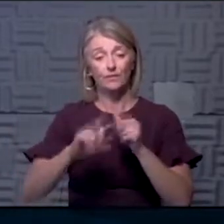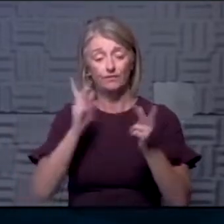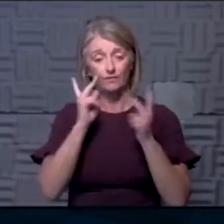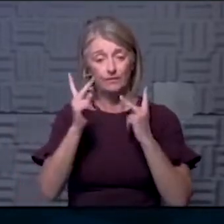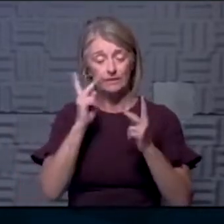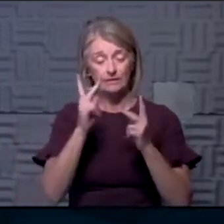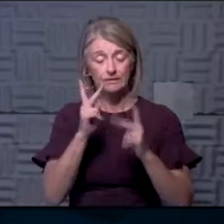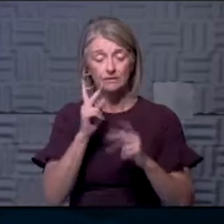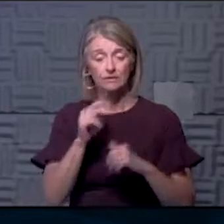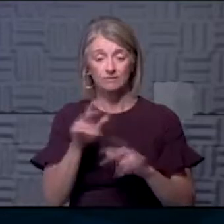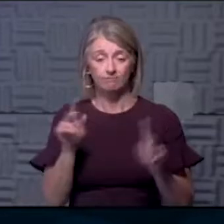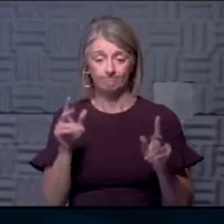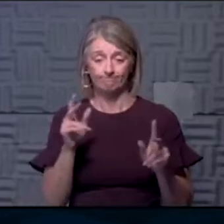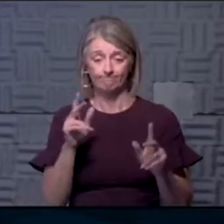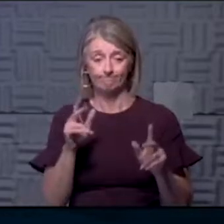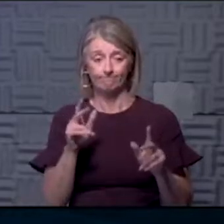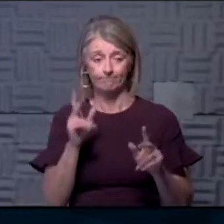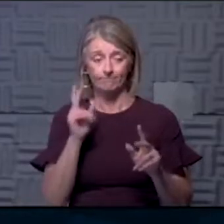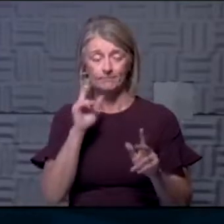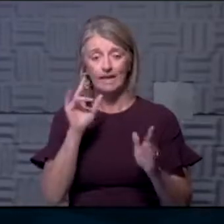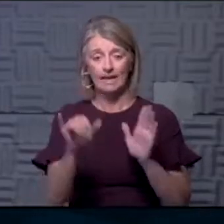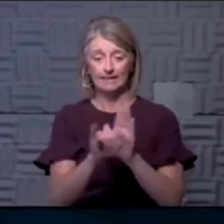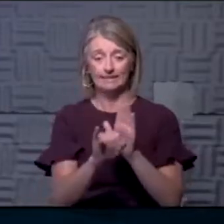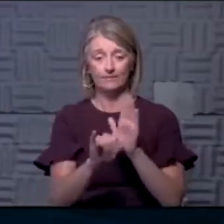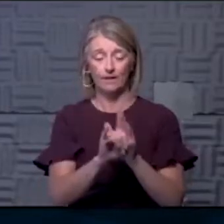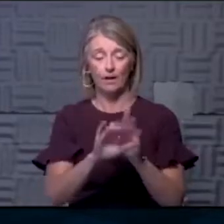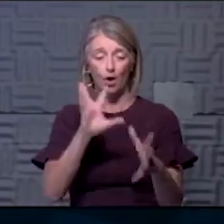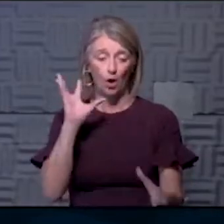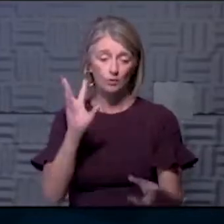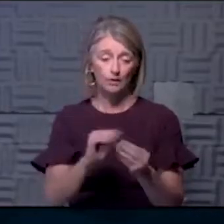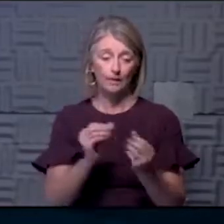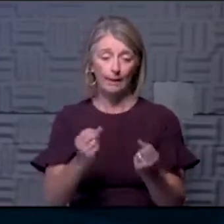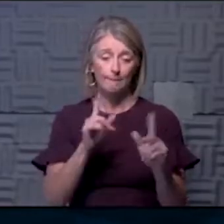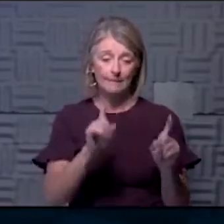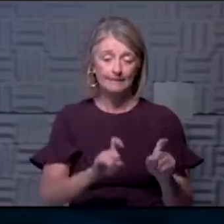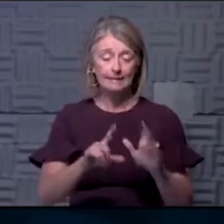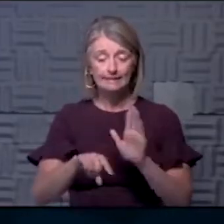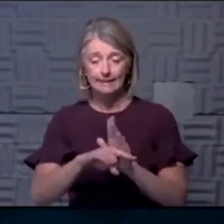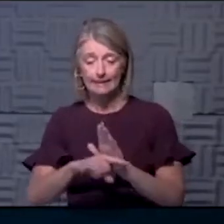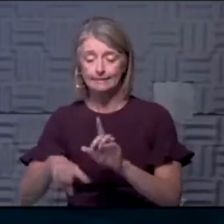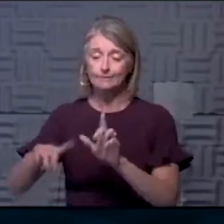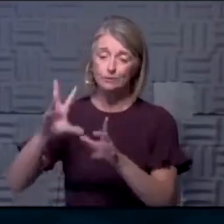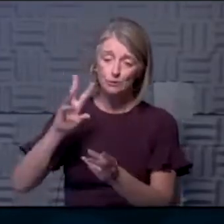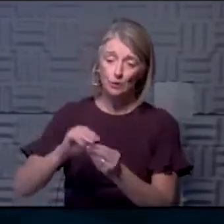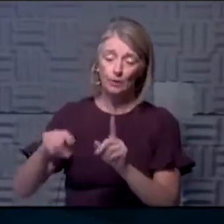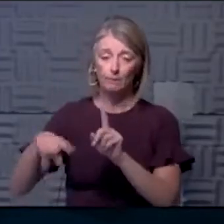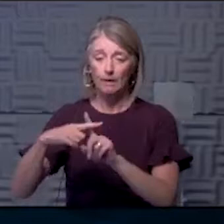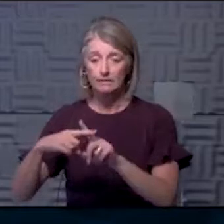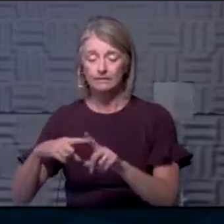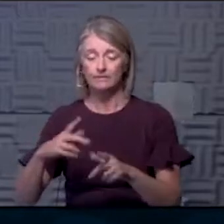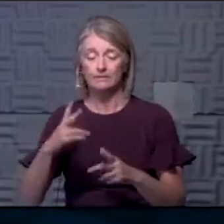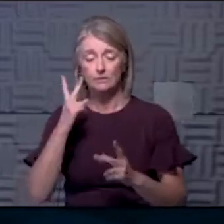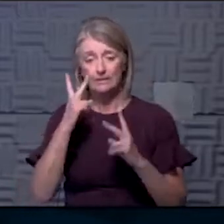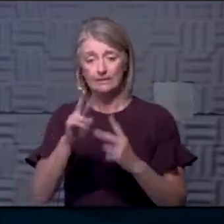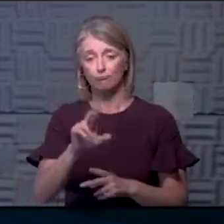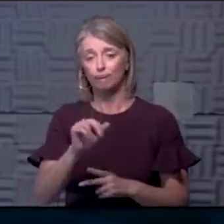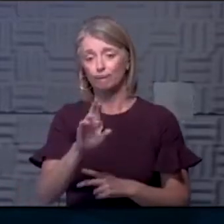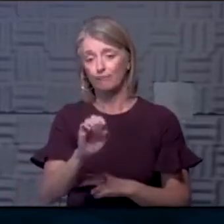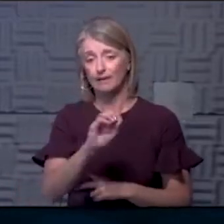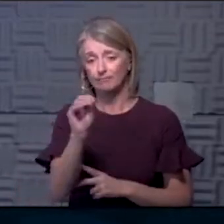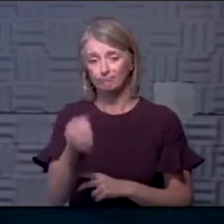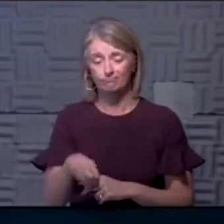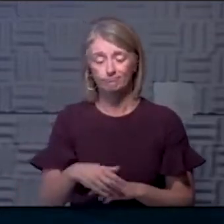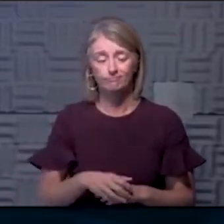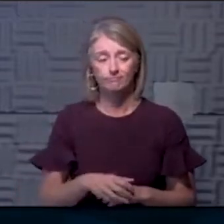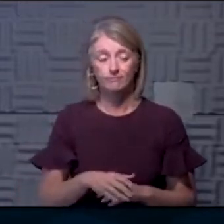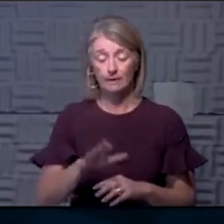visuals that you'll see, we try to identify the total number of tests, the total number of negatives, total positives, and the positivity rate. Also,